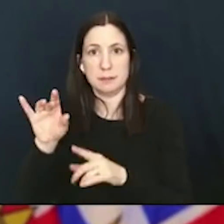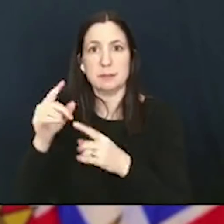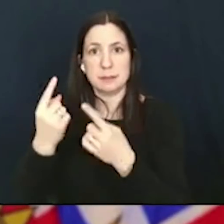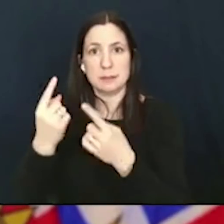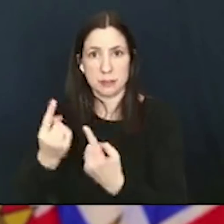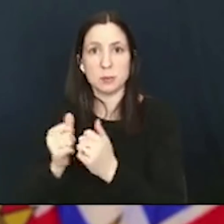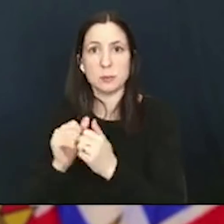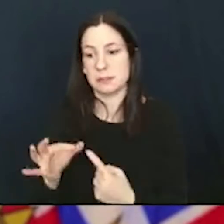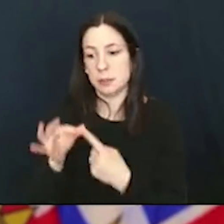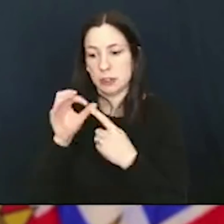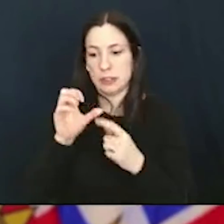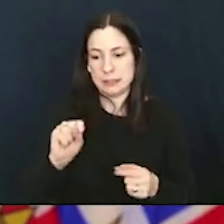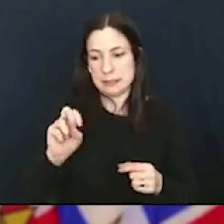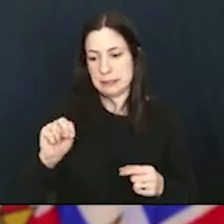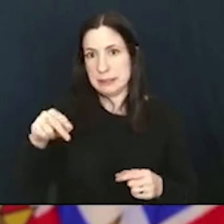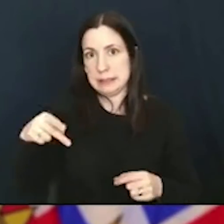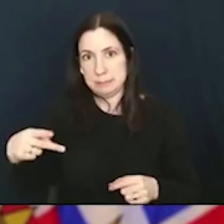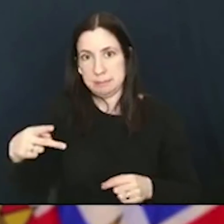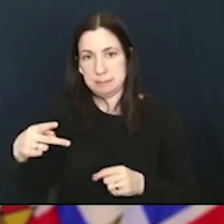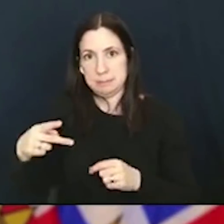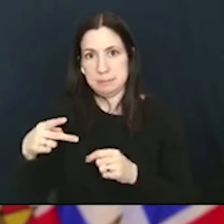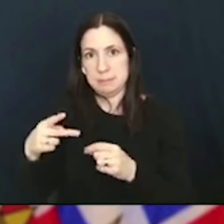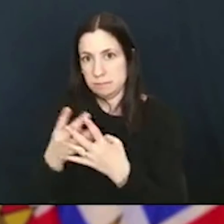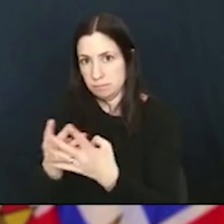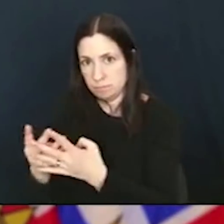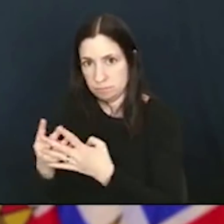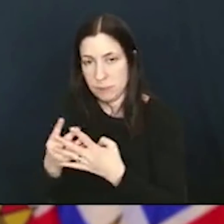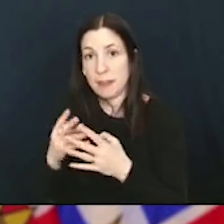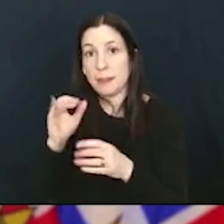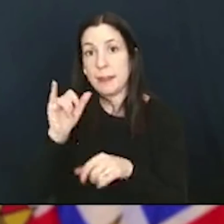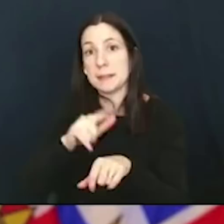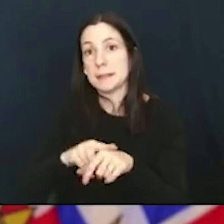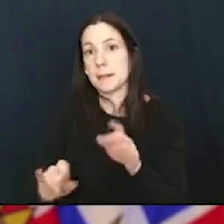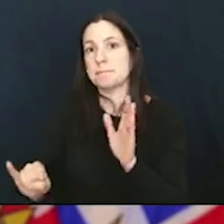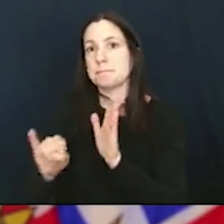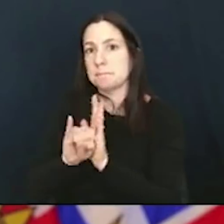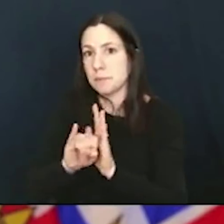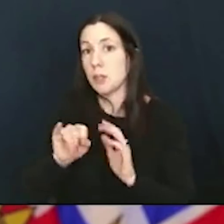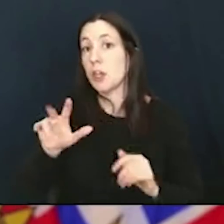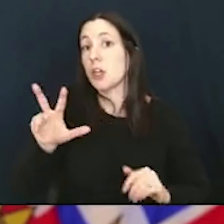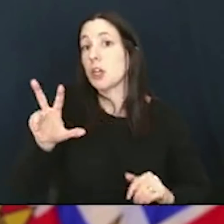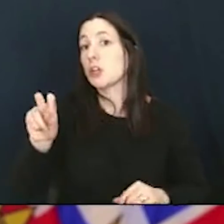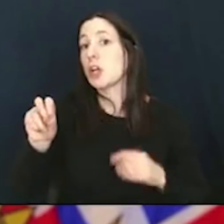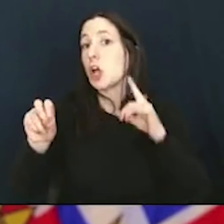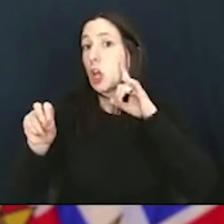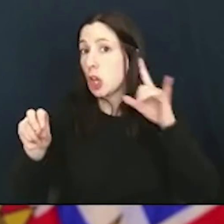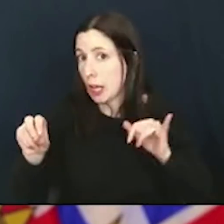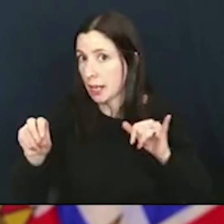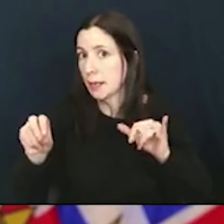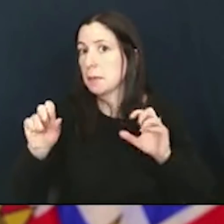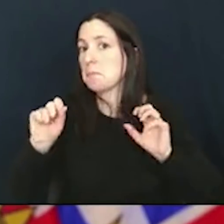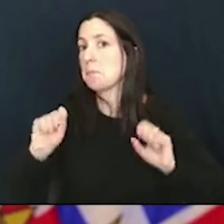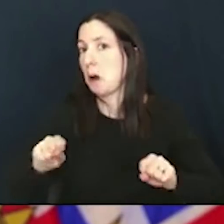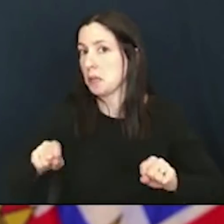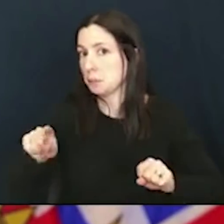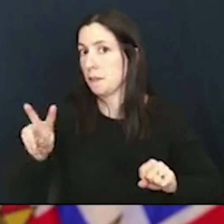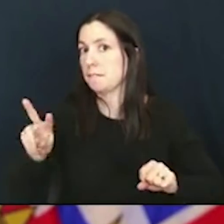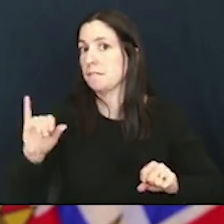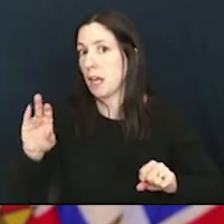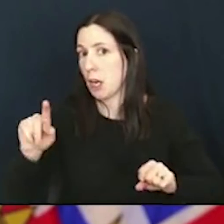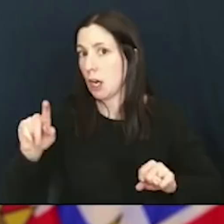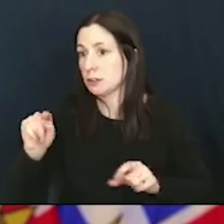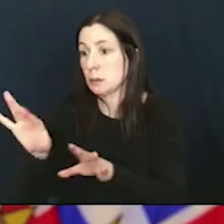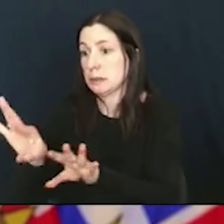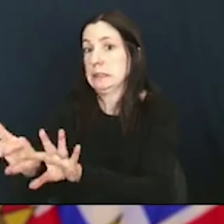special SNP, and it picked up 30 that looked like they were a variant of concern. And then we did whole